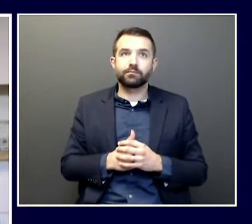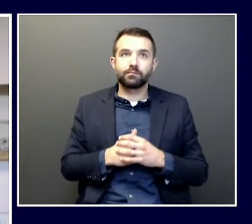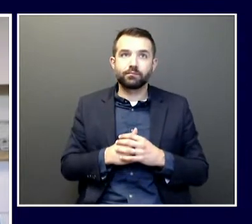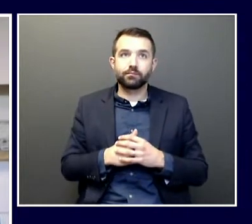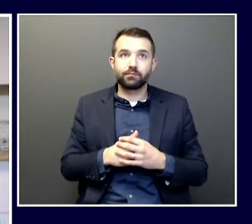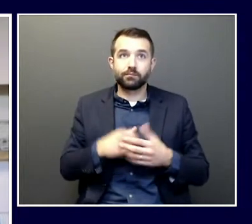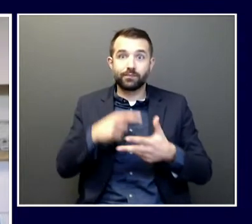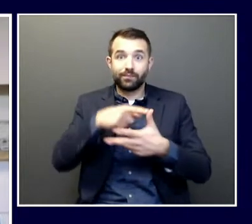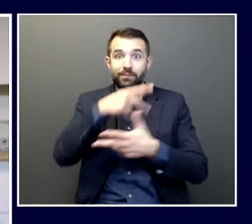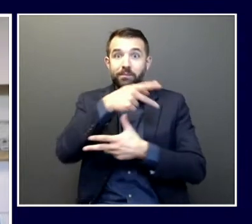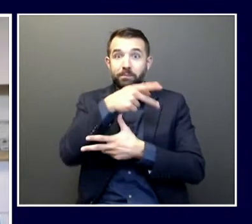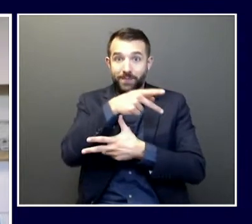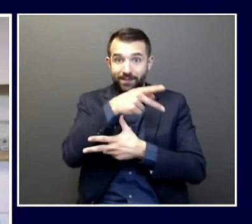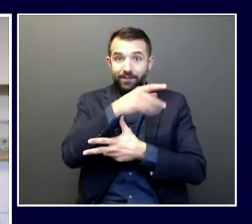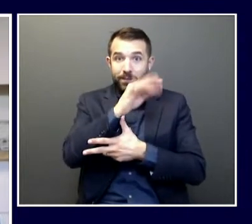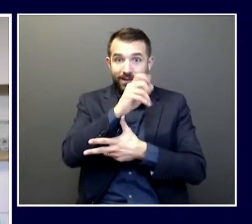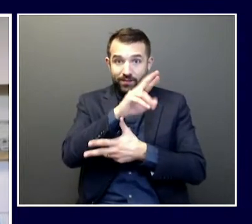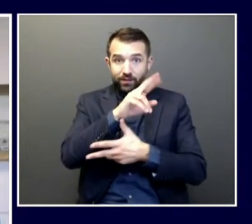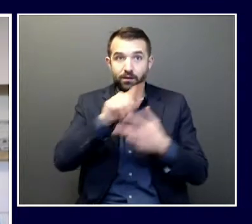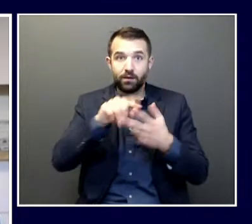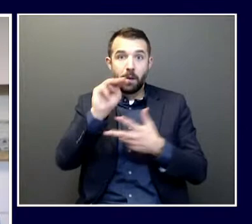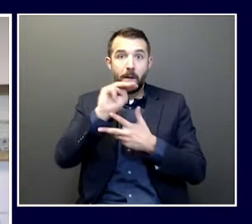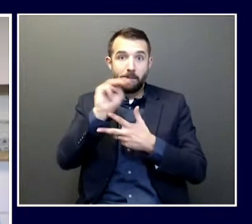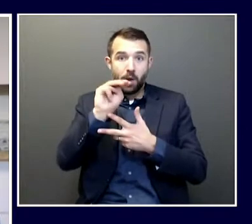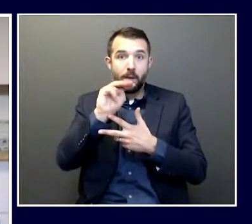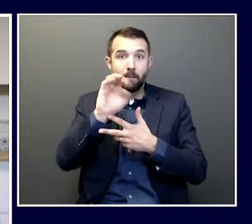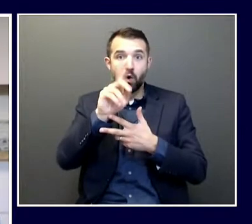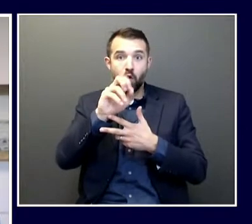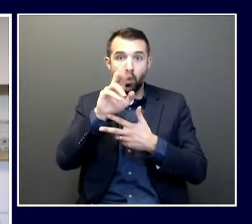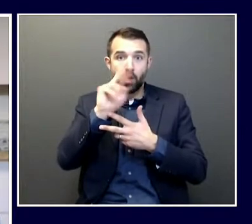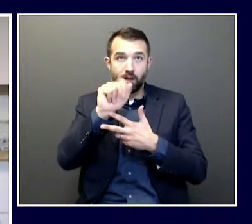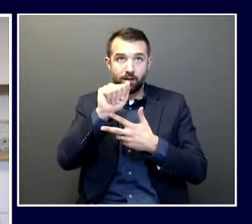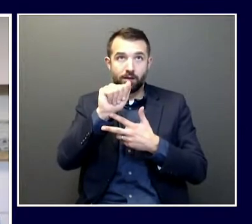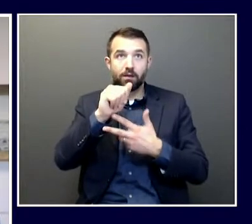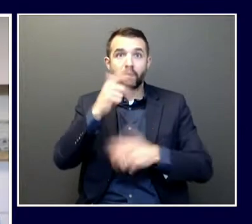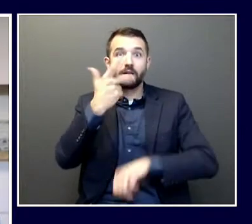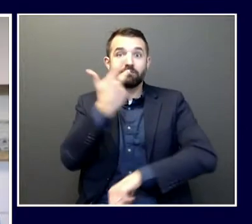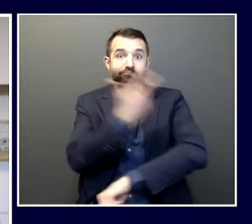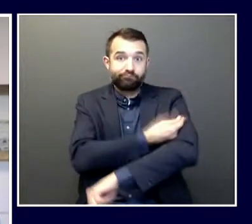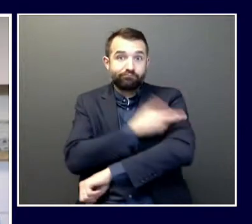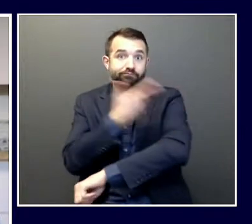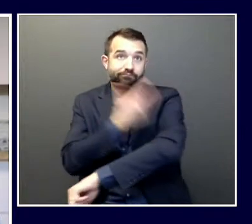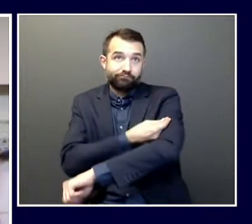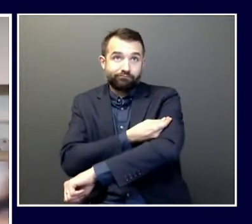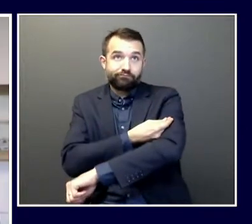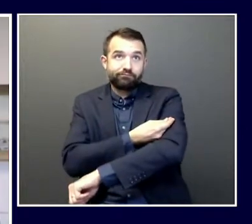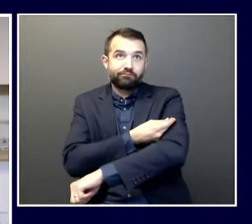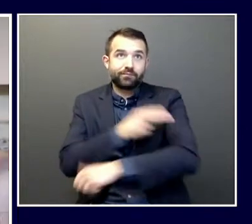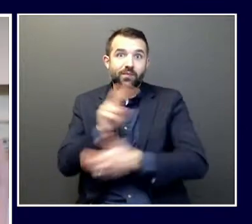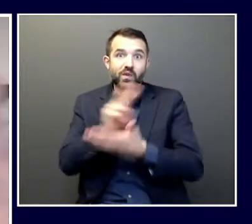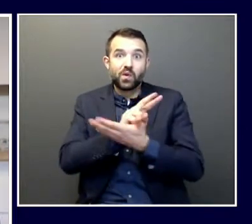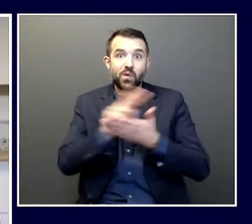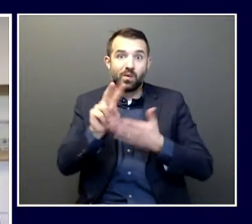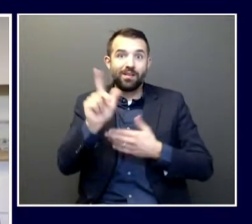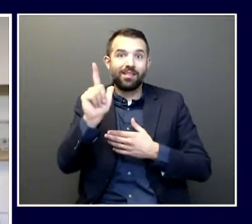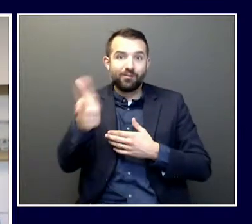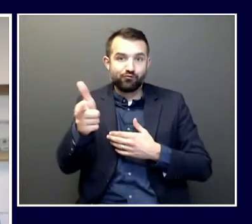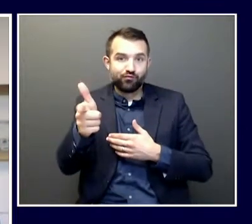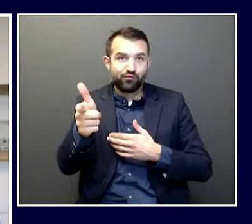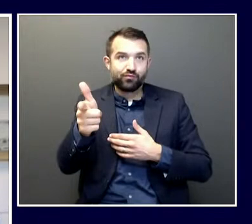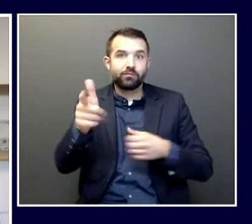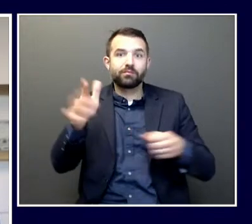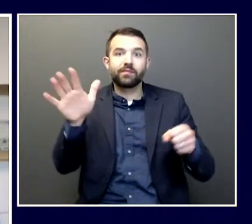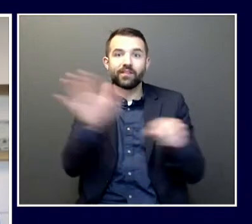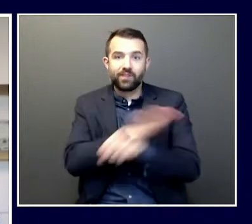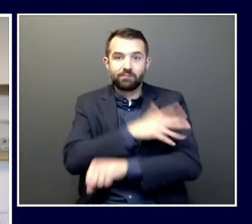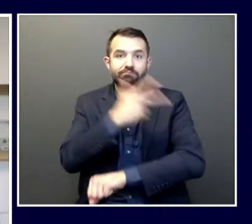Moderna, or 2 weeks after a single shot of J&J. That has not changed. Could it change in the future? Perhaps, but we're ways away from